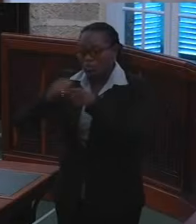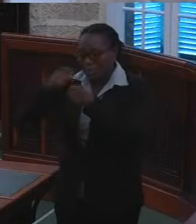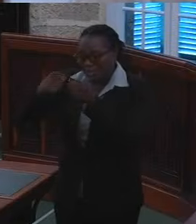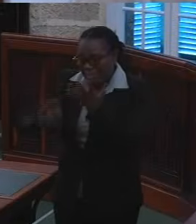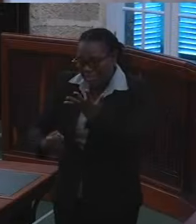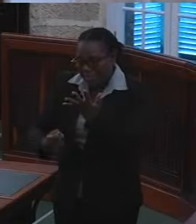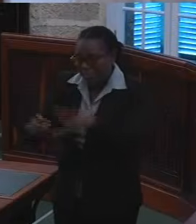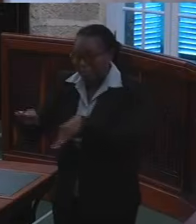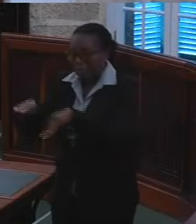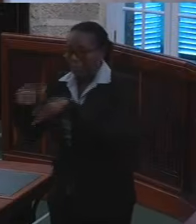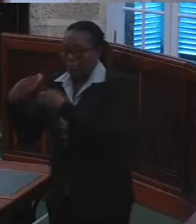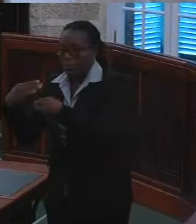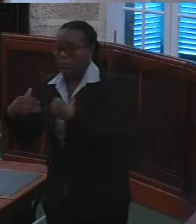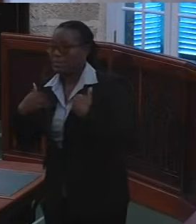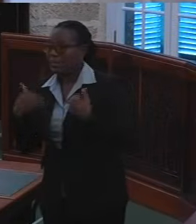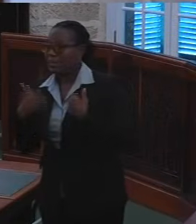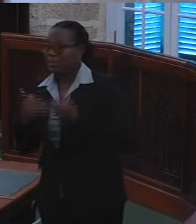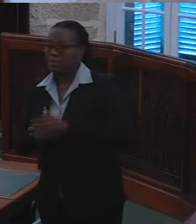young people.